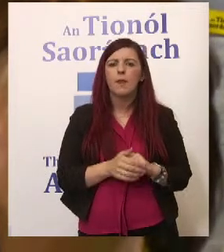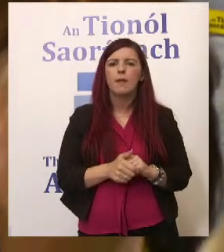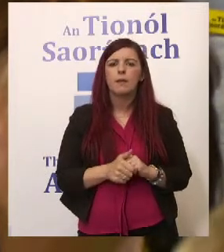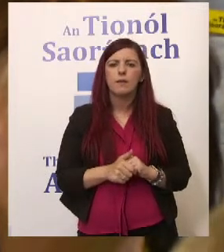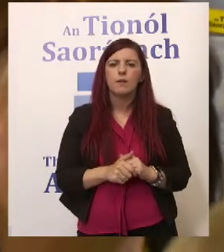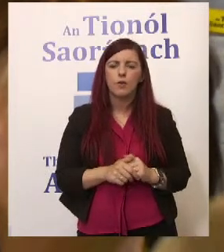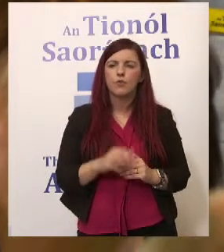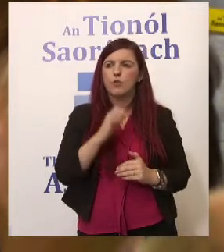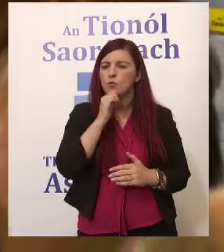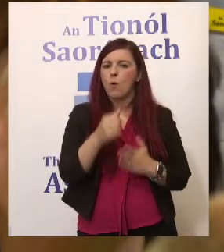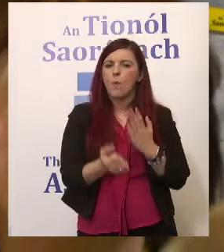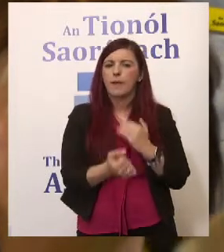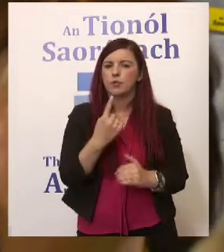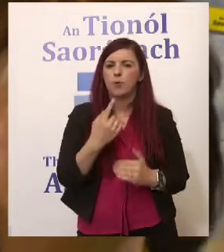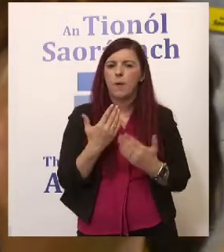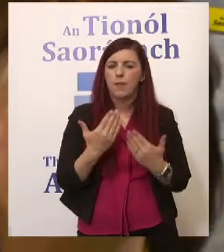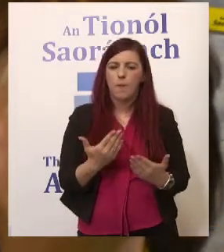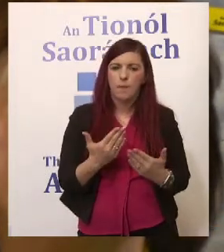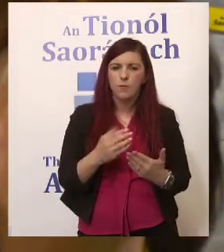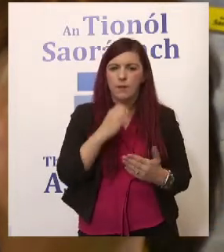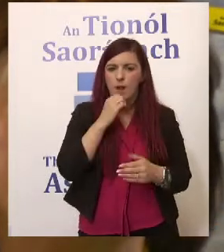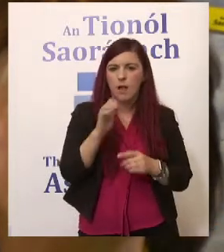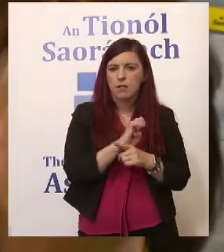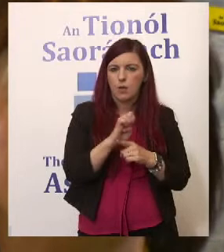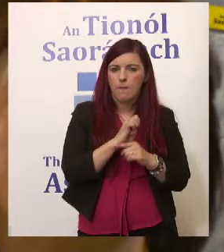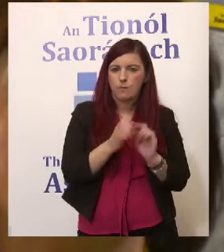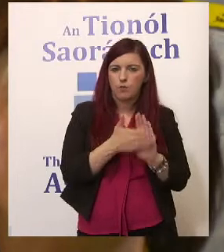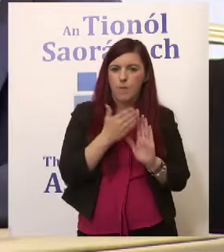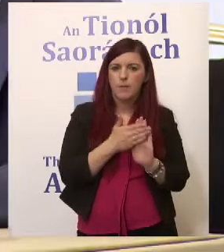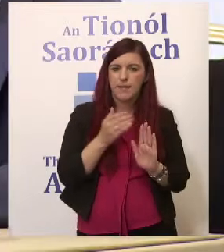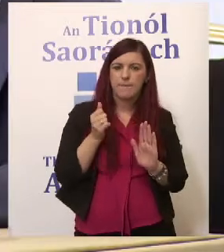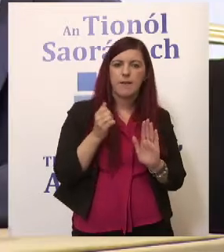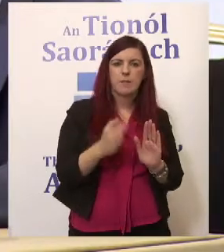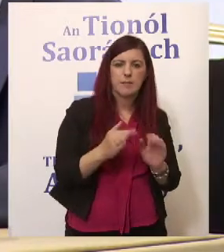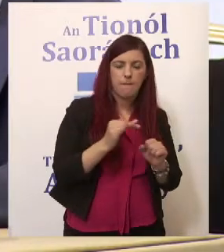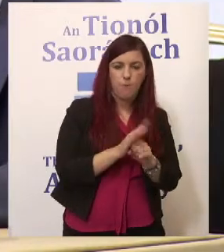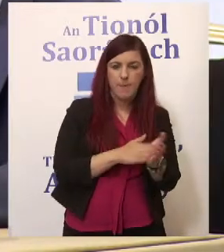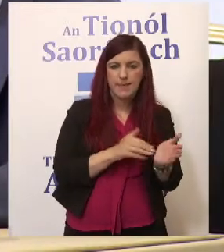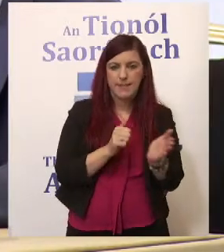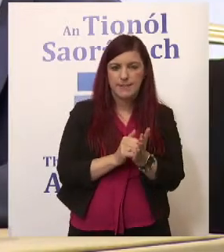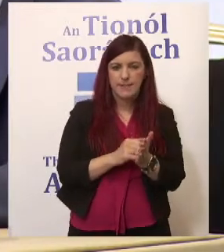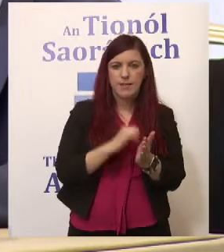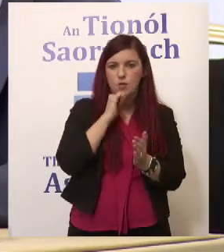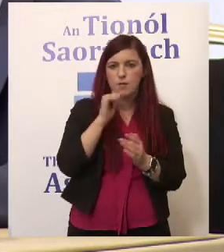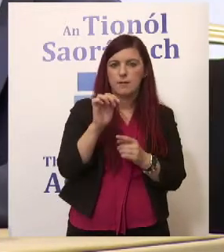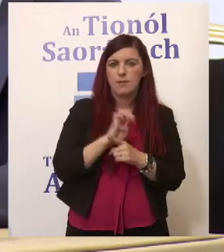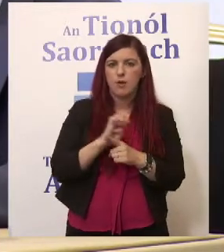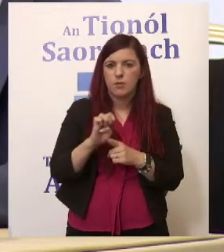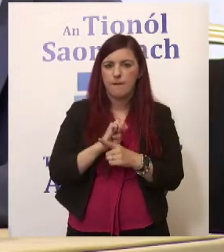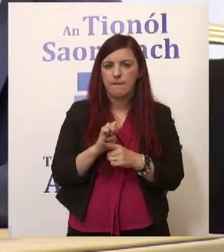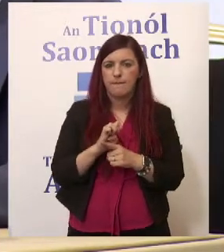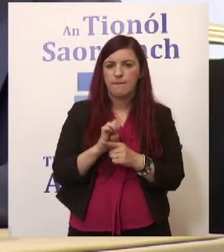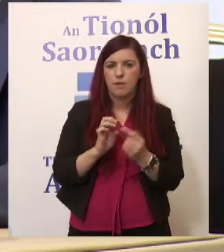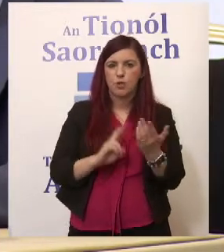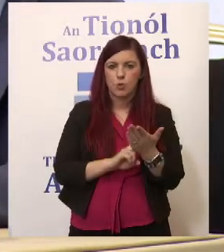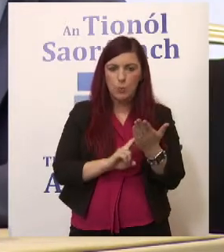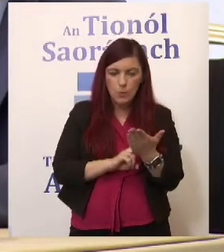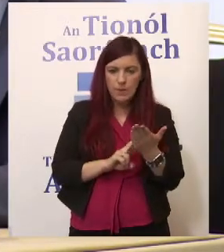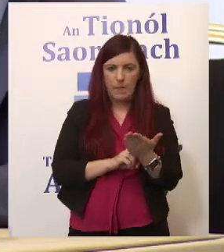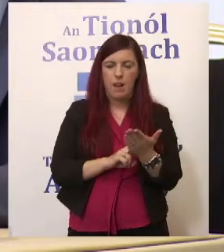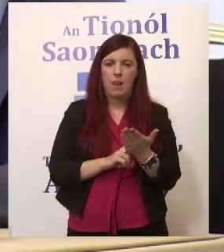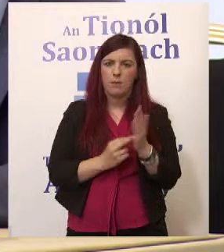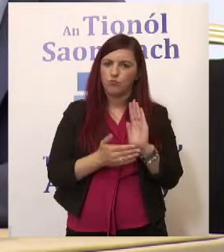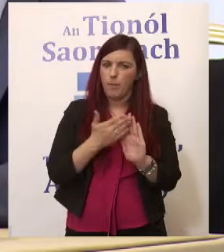an issue with a lack of property and businesses in the city. There's just a lack of usable properties,